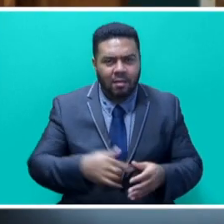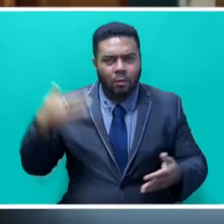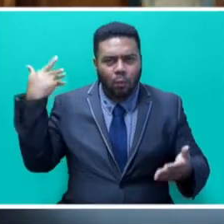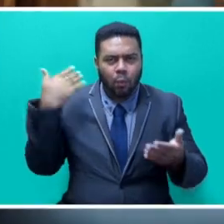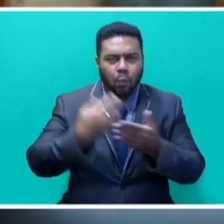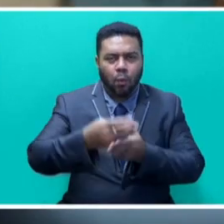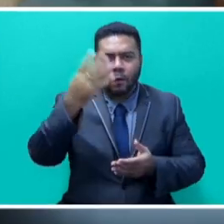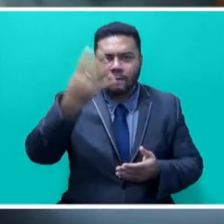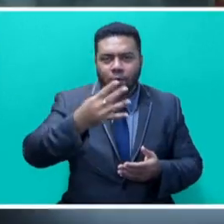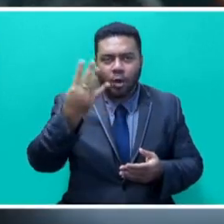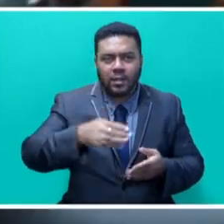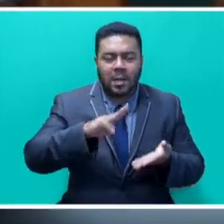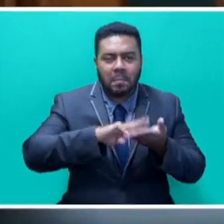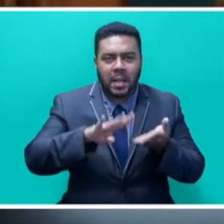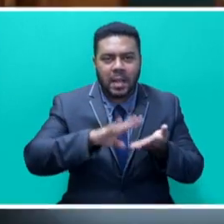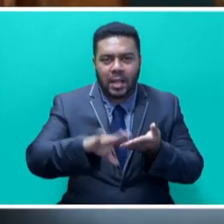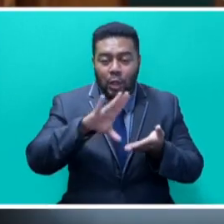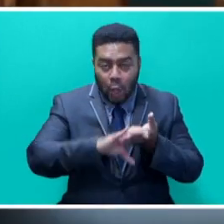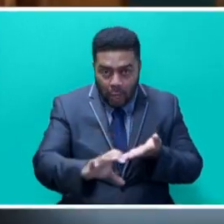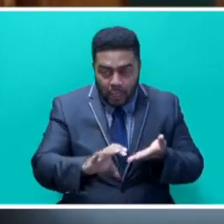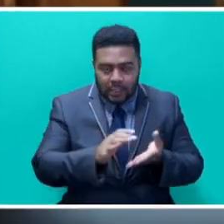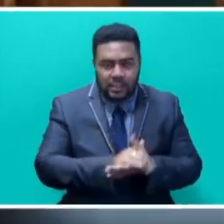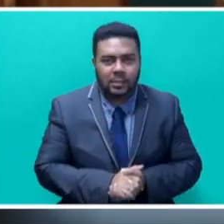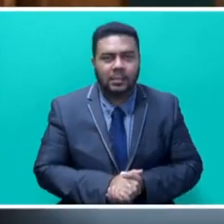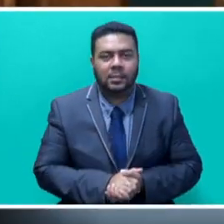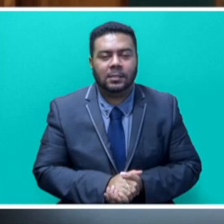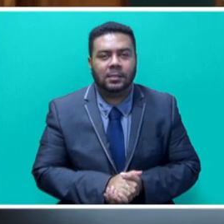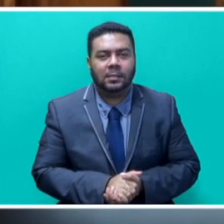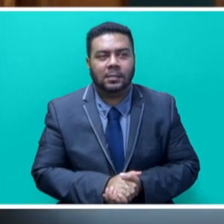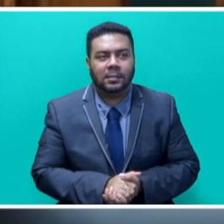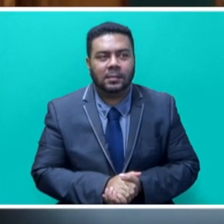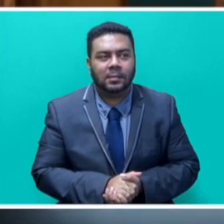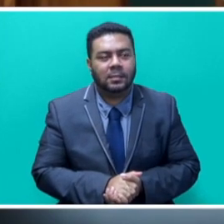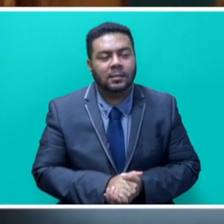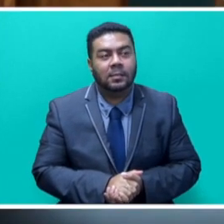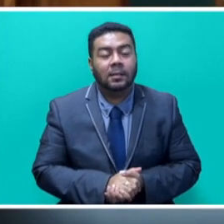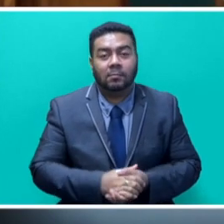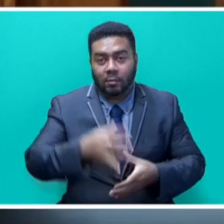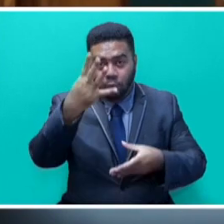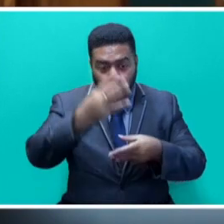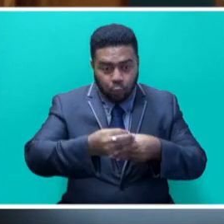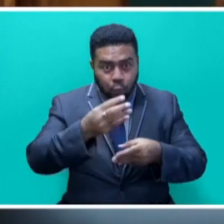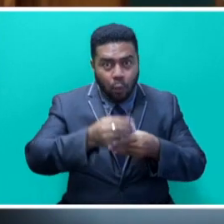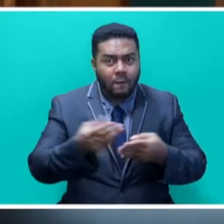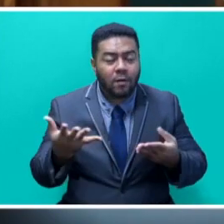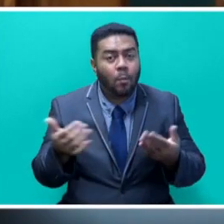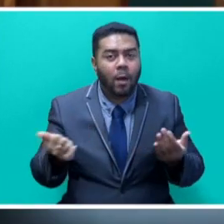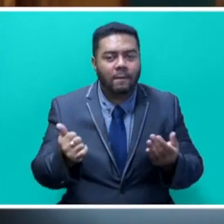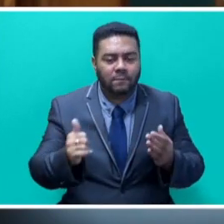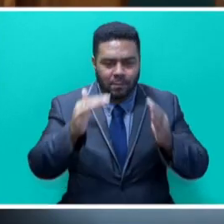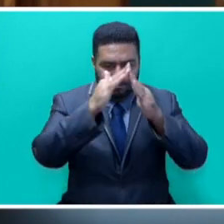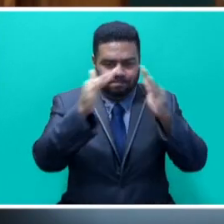million in export earnings. The bulk of these earnings were from pine chips